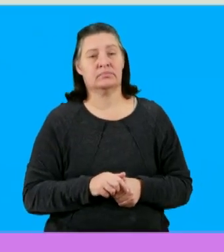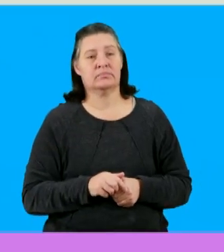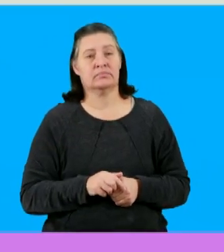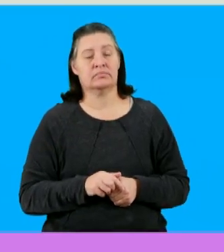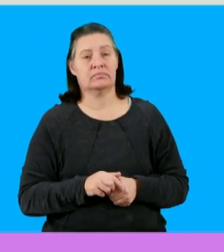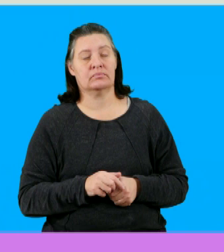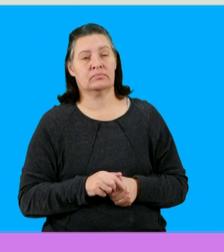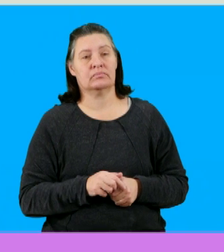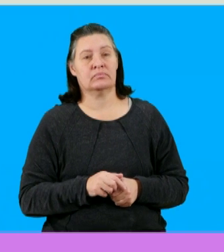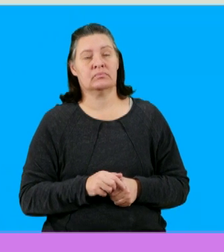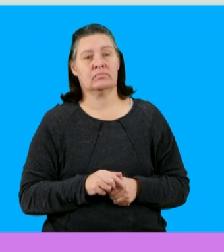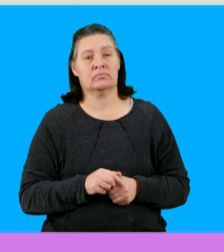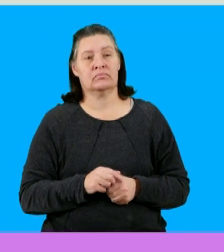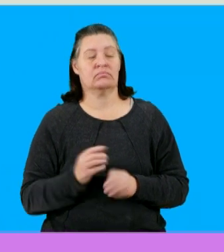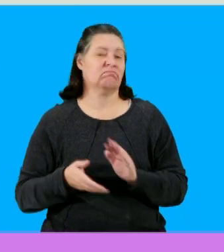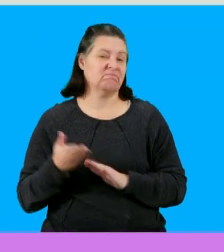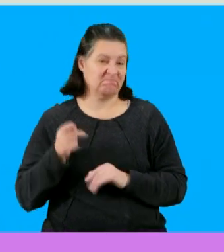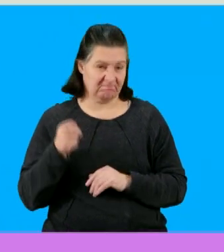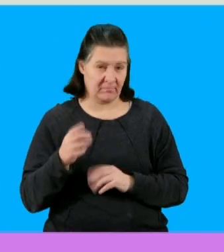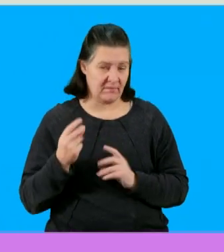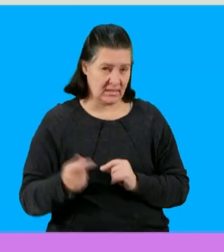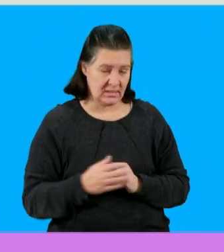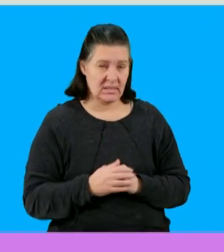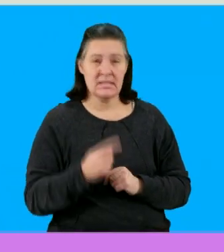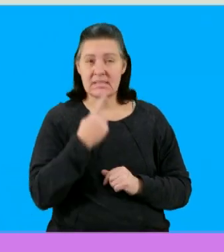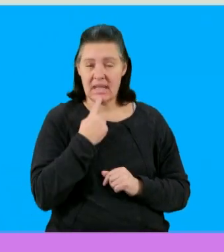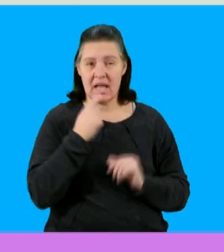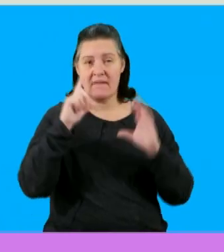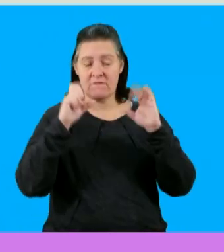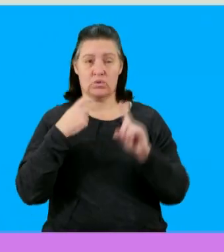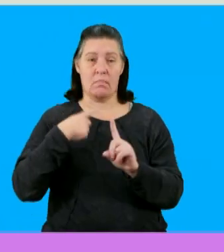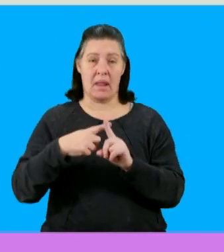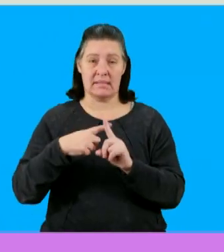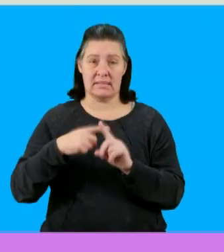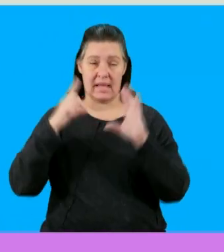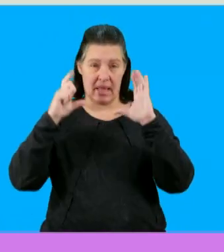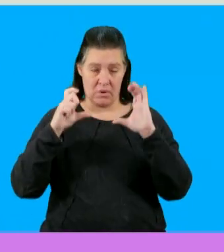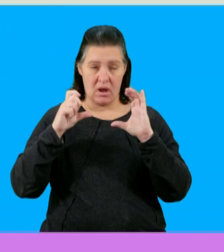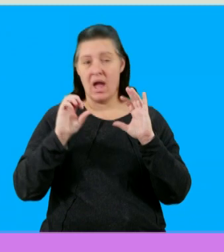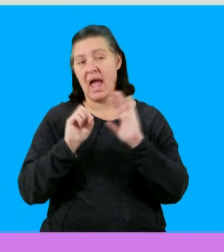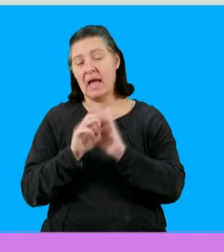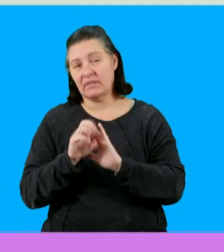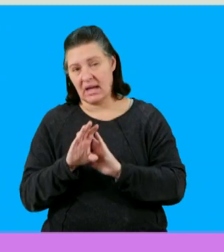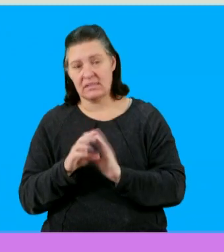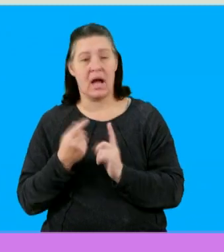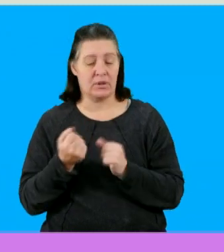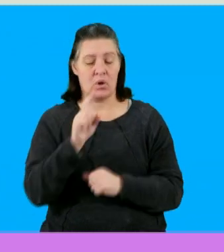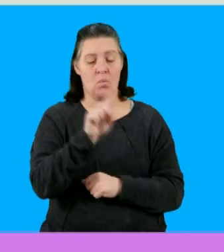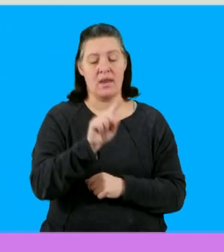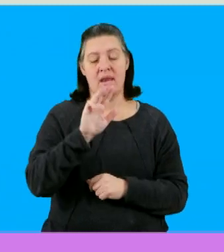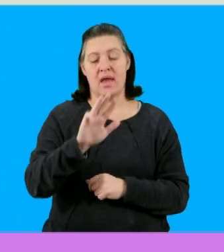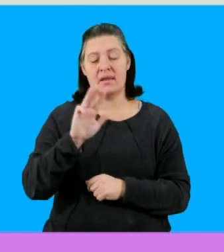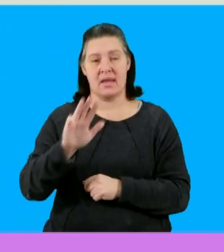at store B. Right, let's quickly run through this. It says a Photo Plus camera is advertised